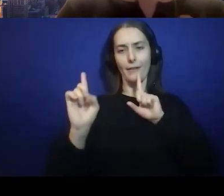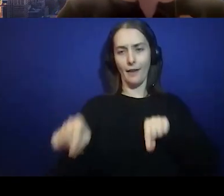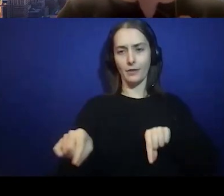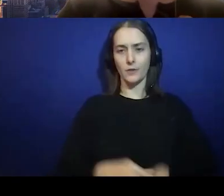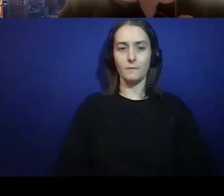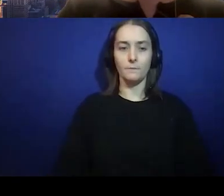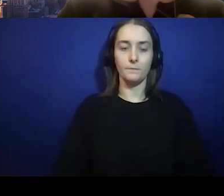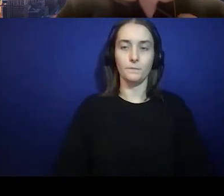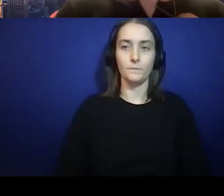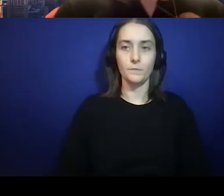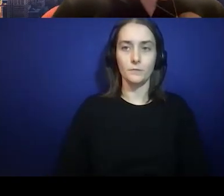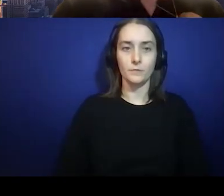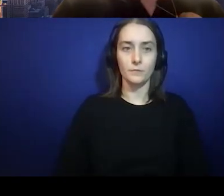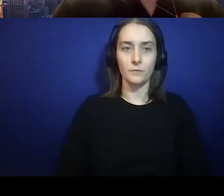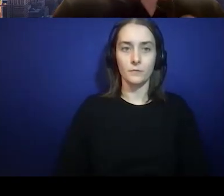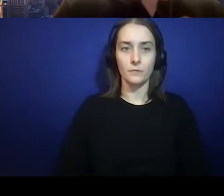time.